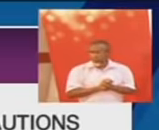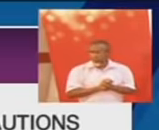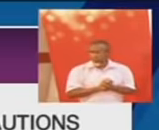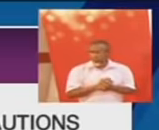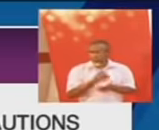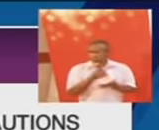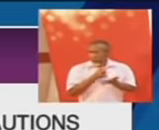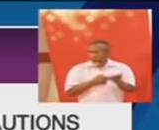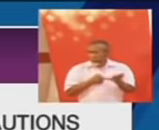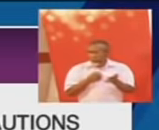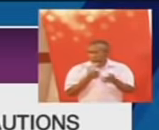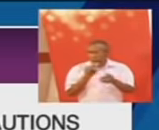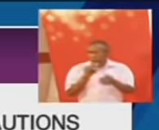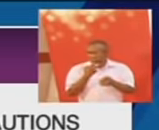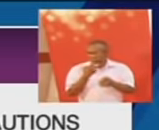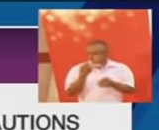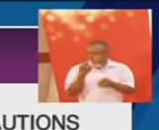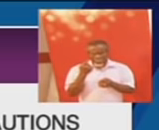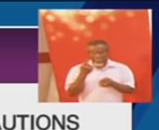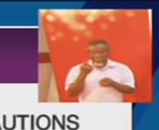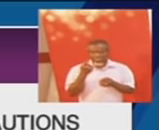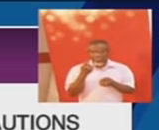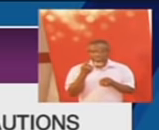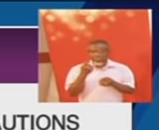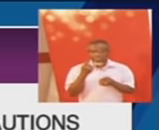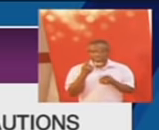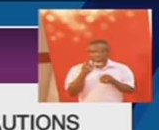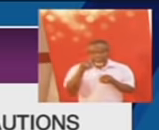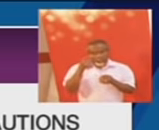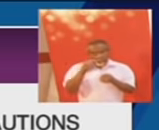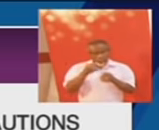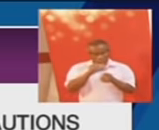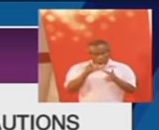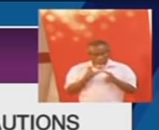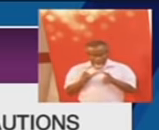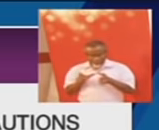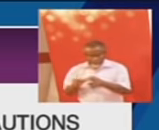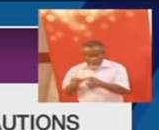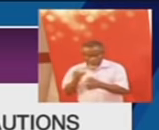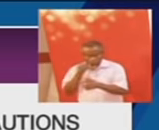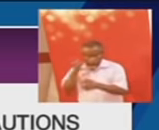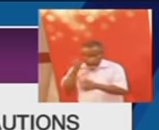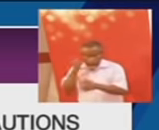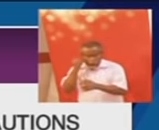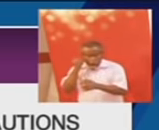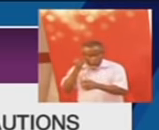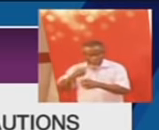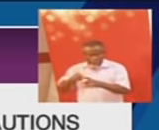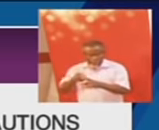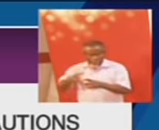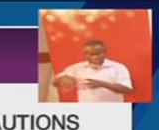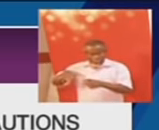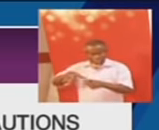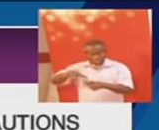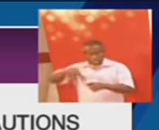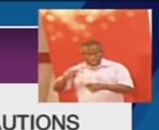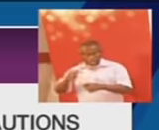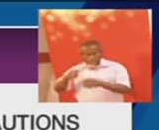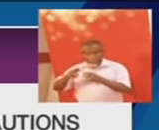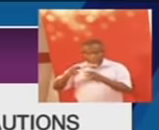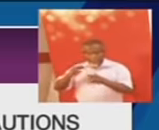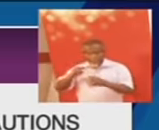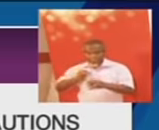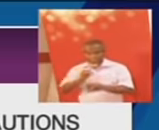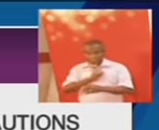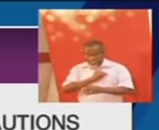for isolation at home, especially for those persons with large families or living under one household?